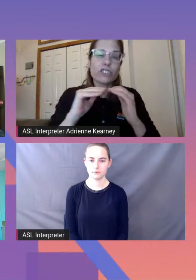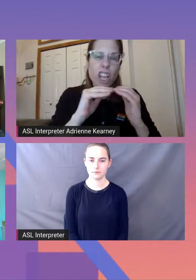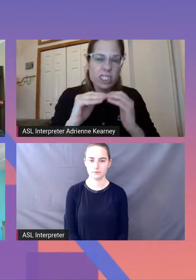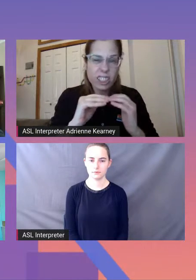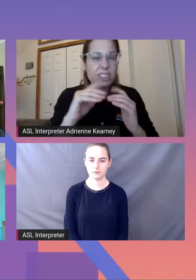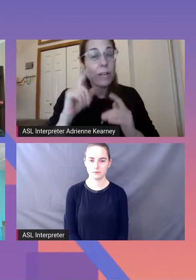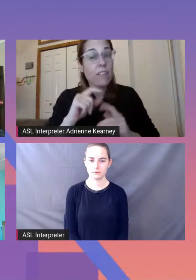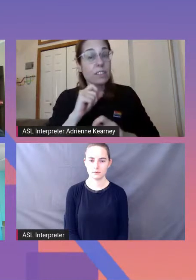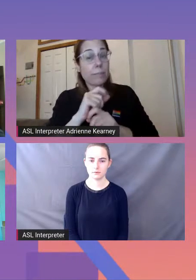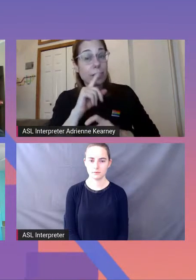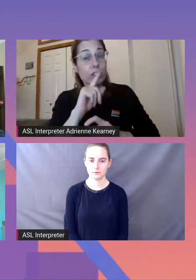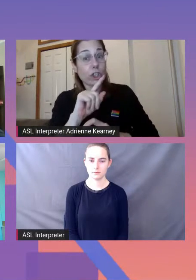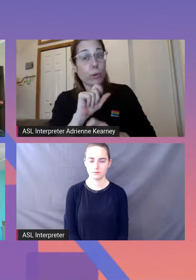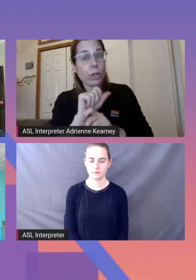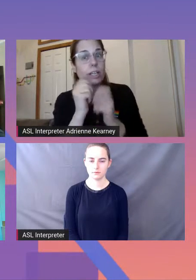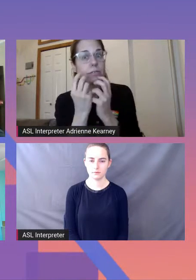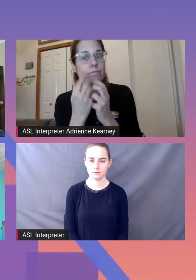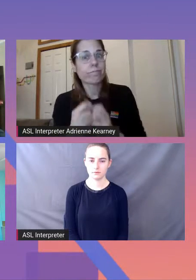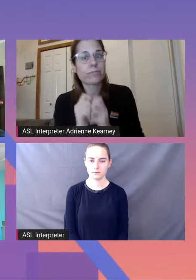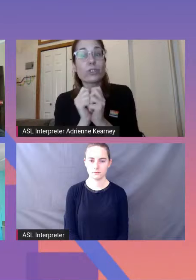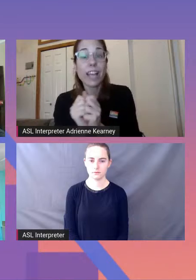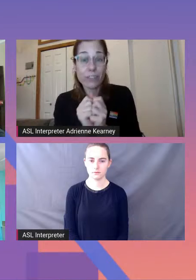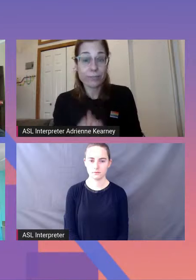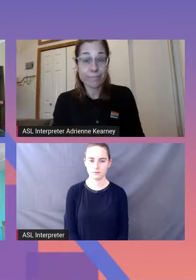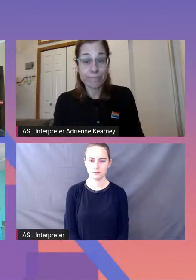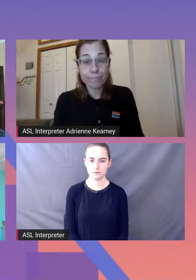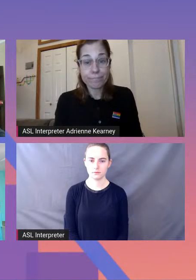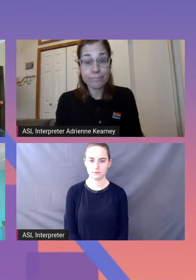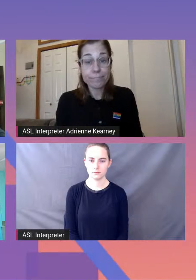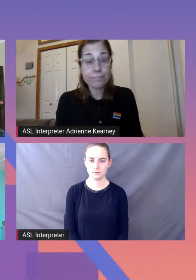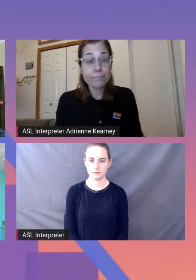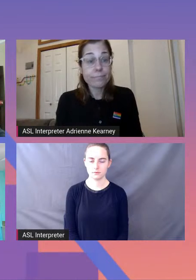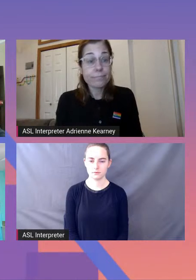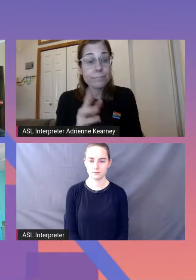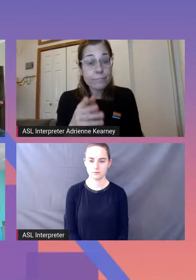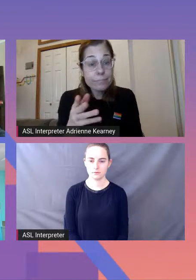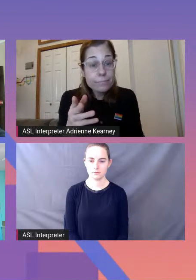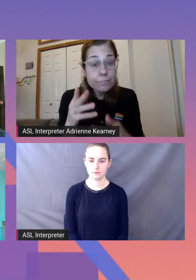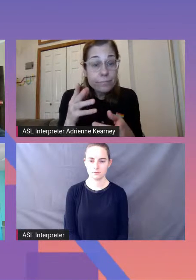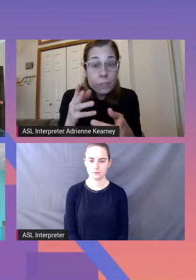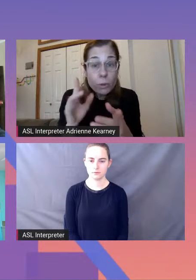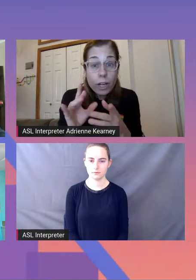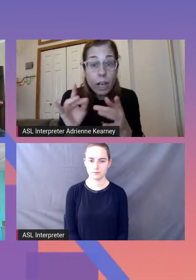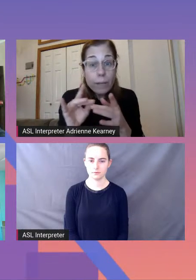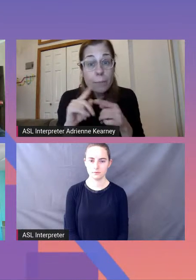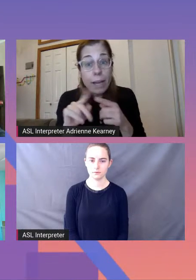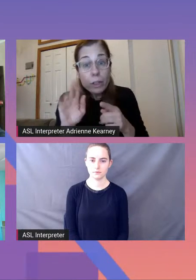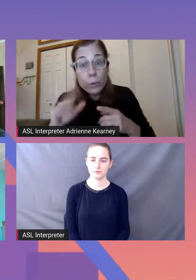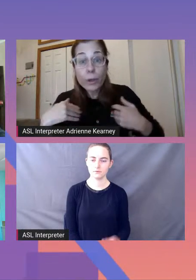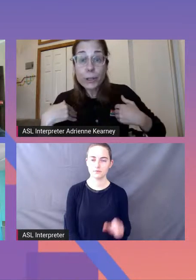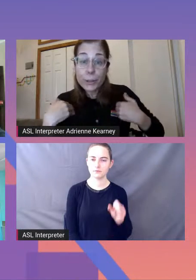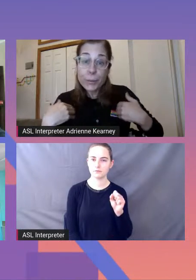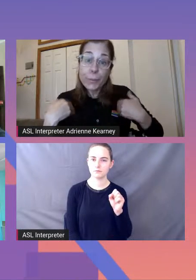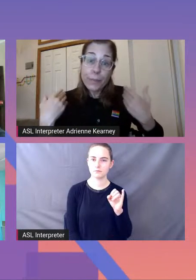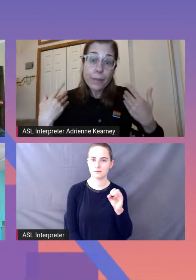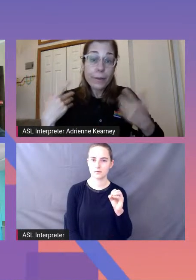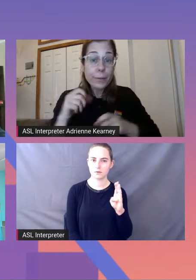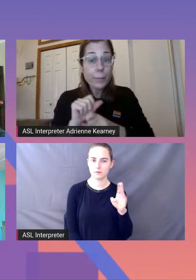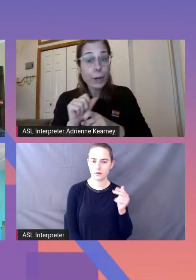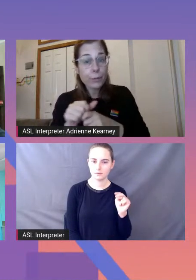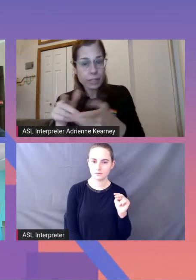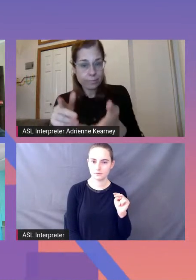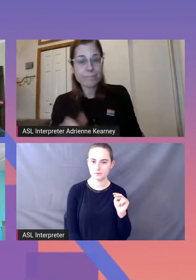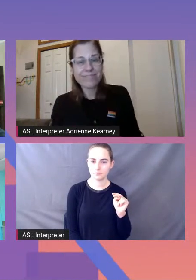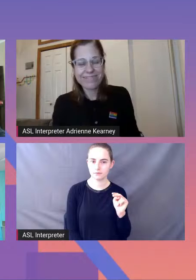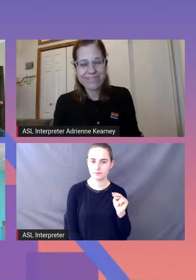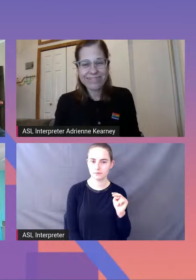Siobhan, you want to talk through your youth and activist work also? Yeah, sure. I would love to. Yeah, I think that that's super important